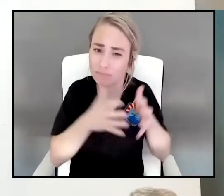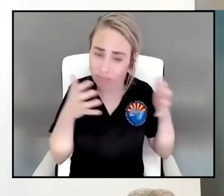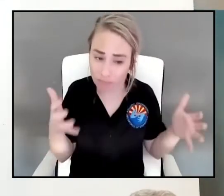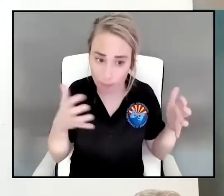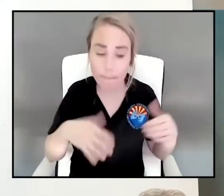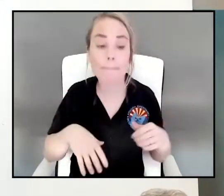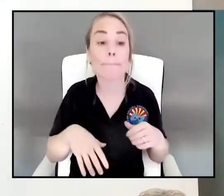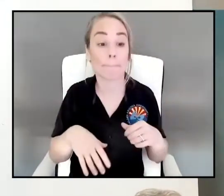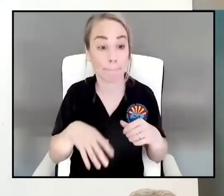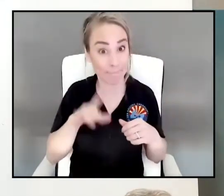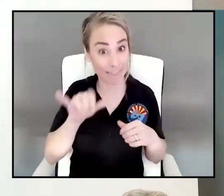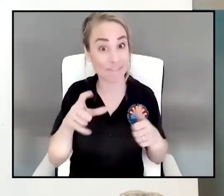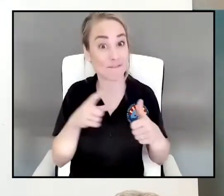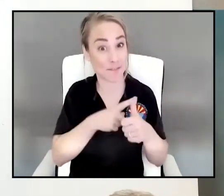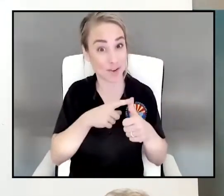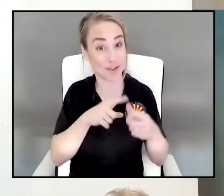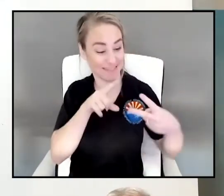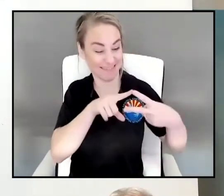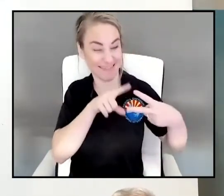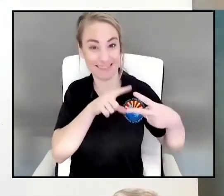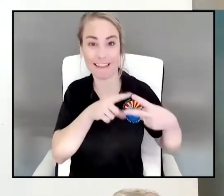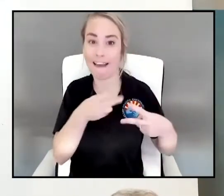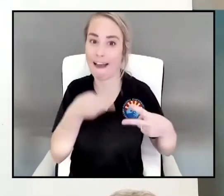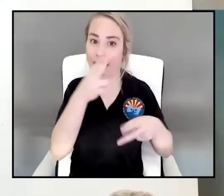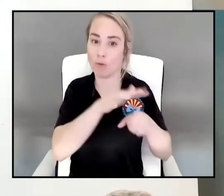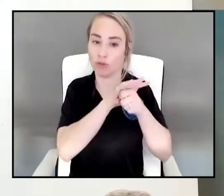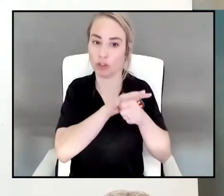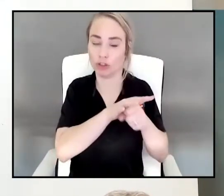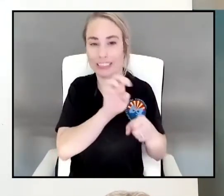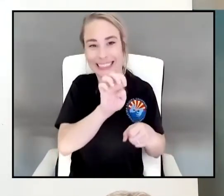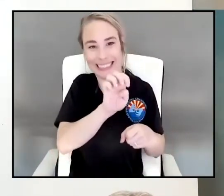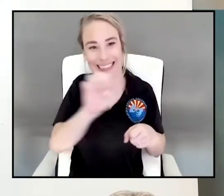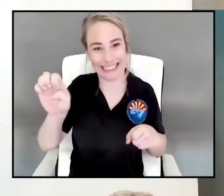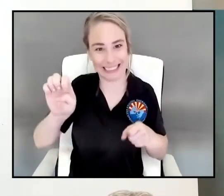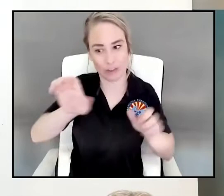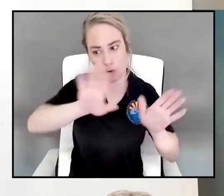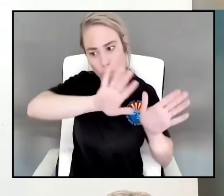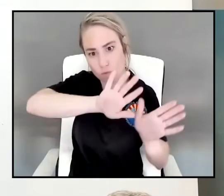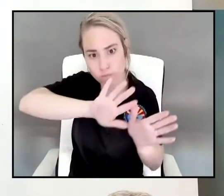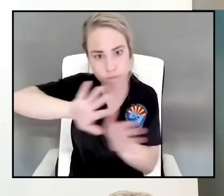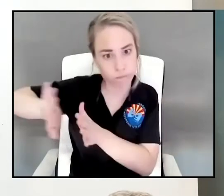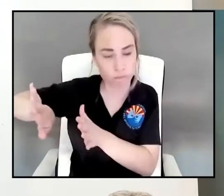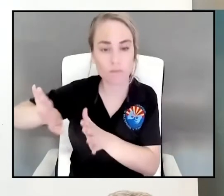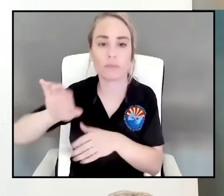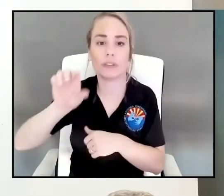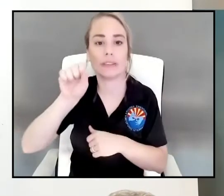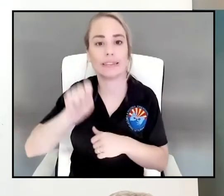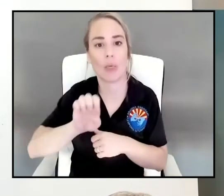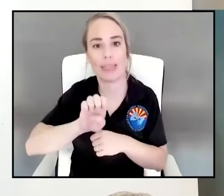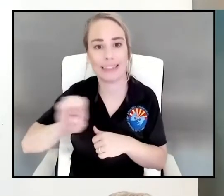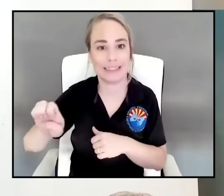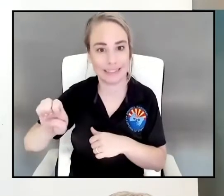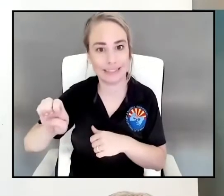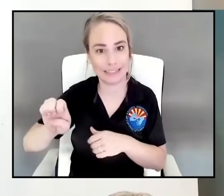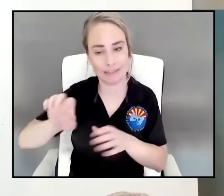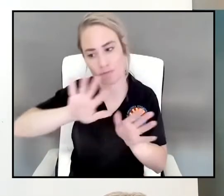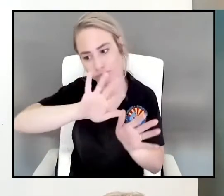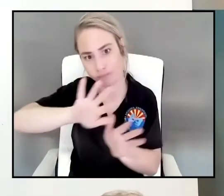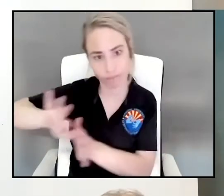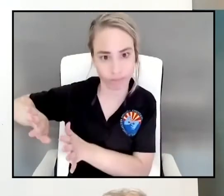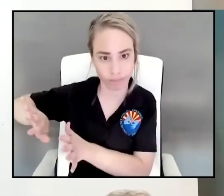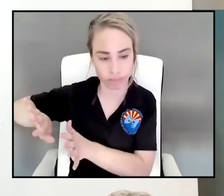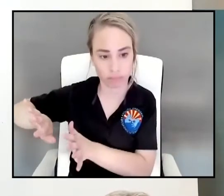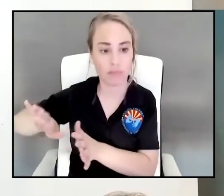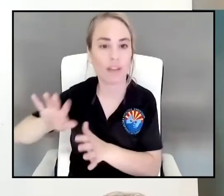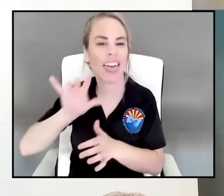was showing you where the high pressure is pushed well off to the east, and actually it's even in the southeastern United States. And this was early